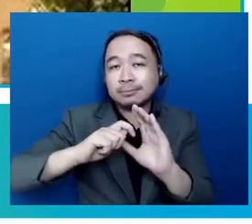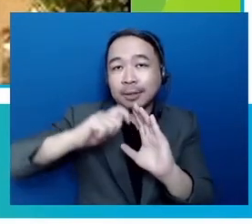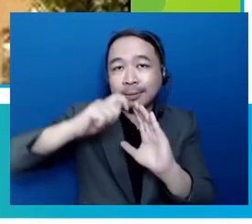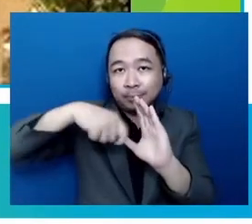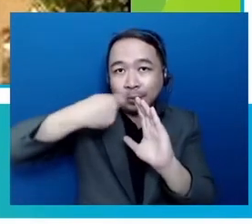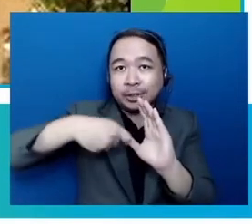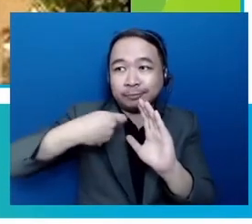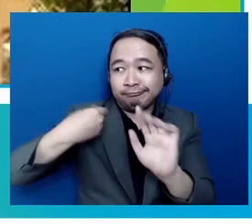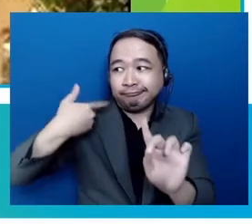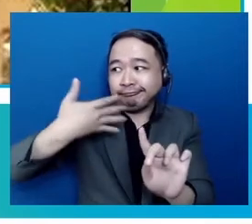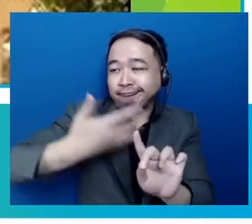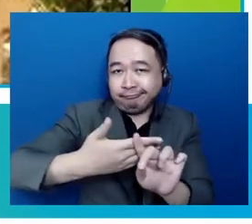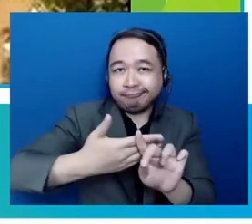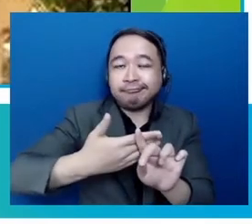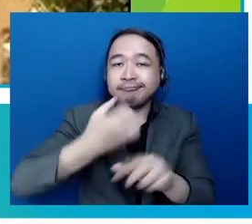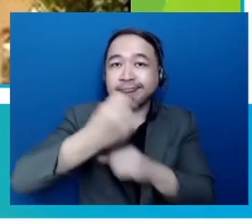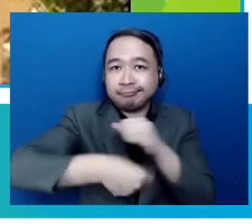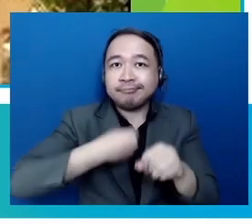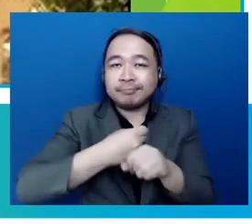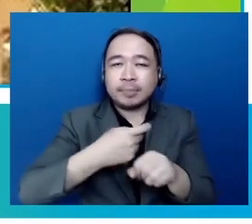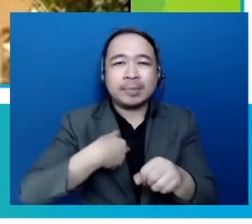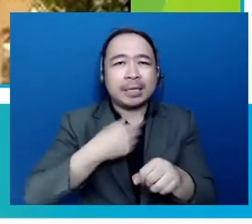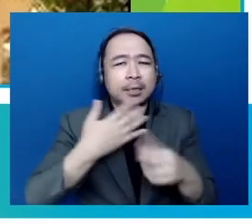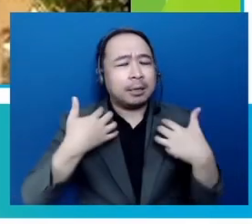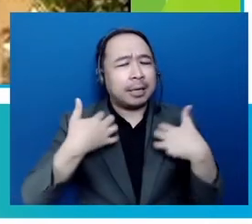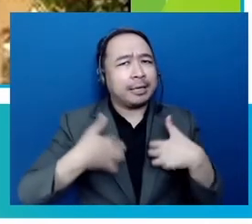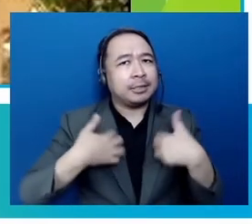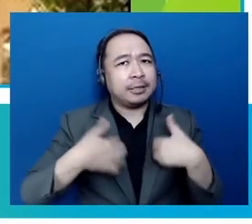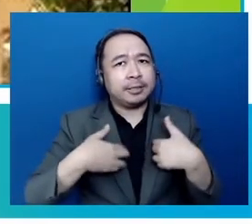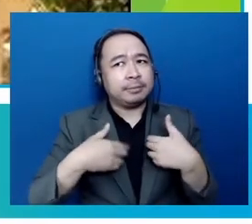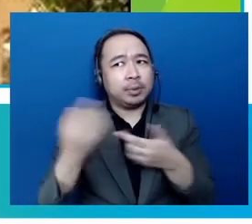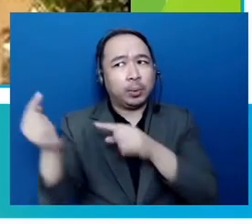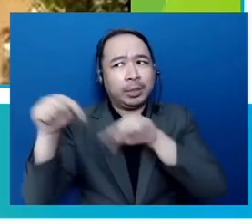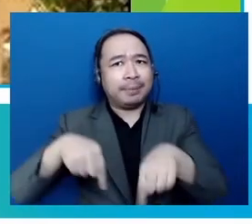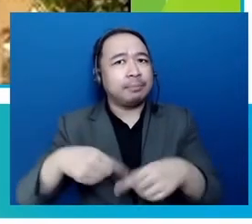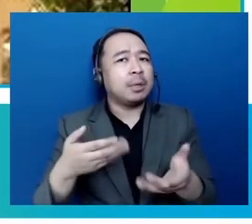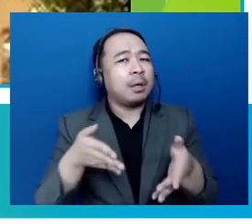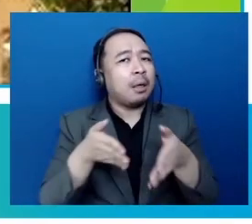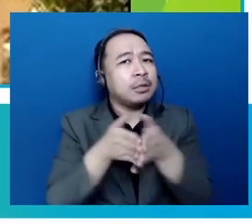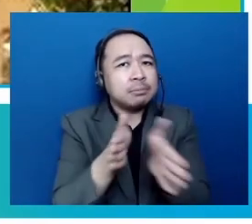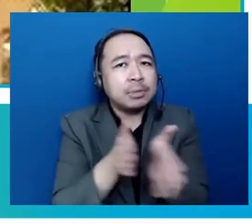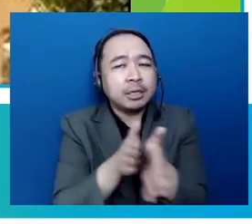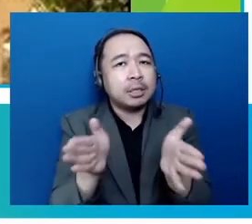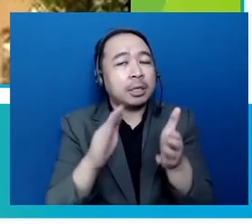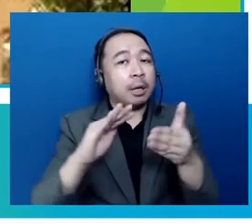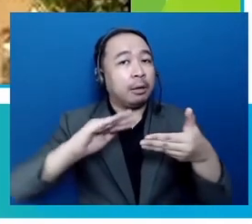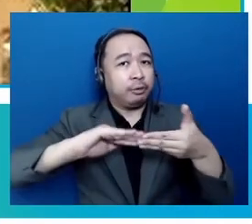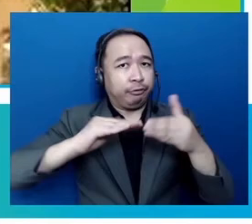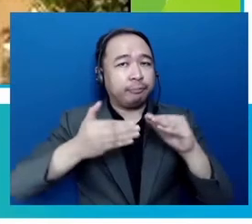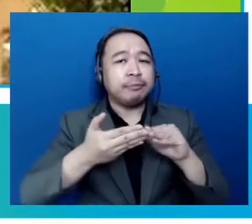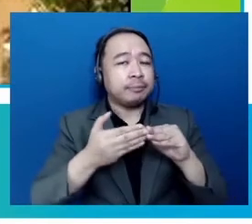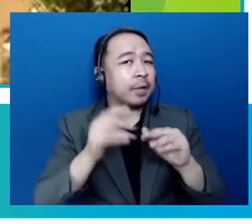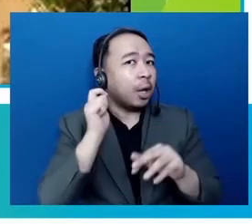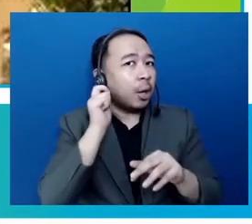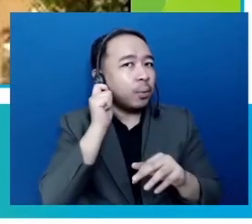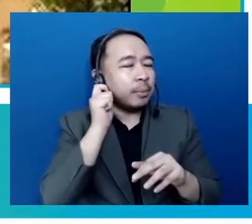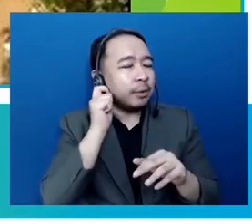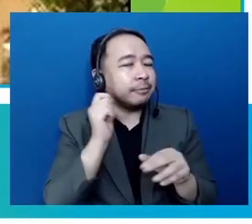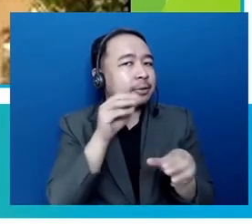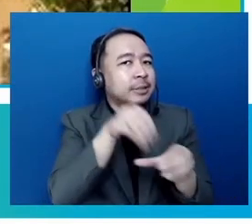very privileged today to share with you all a bit about our community Women's Savings